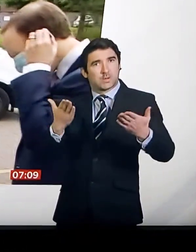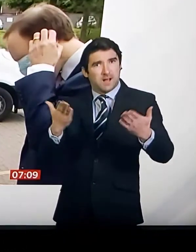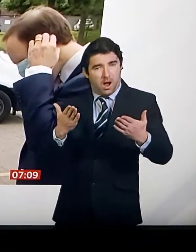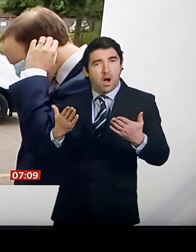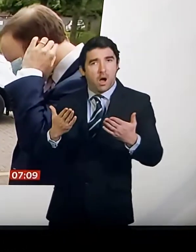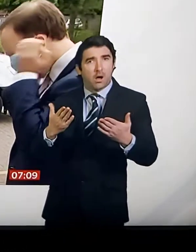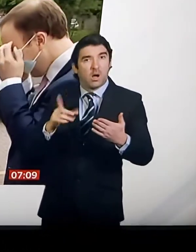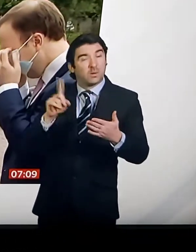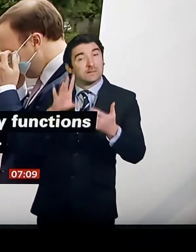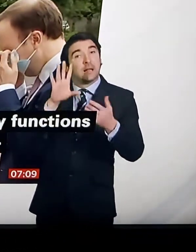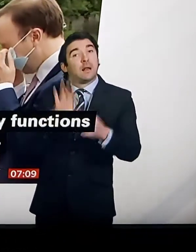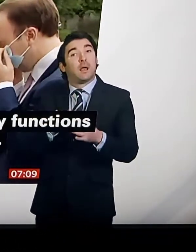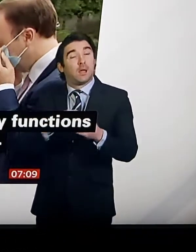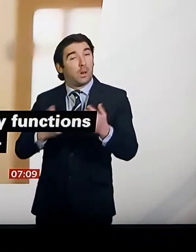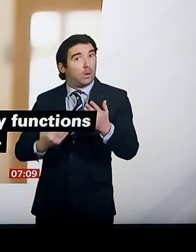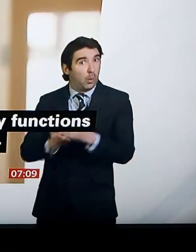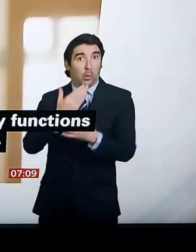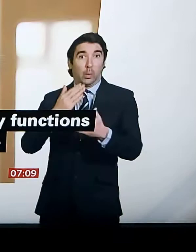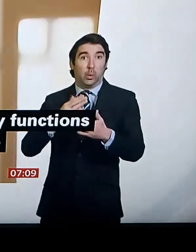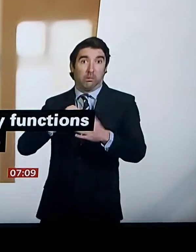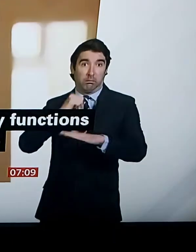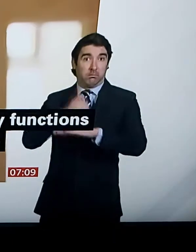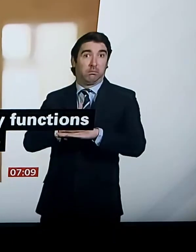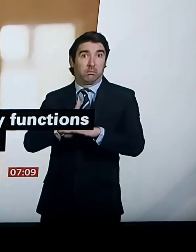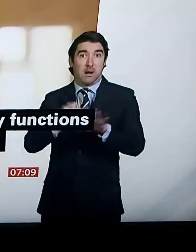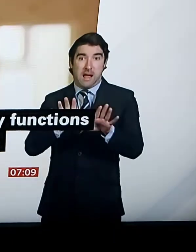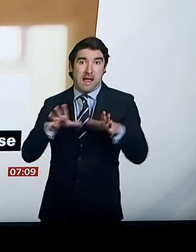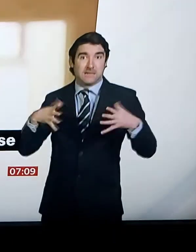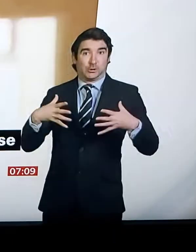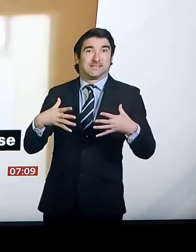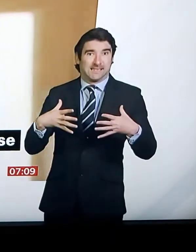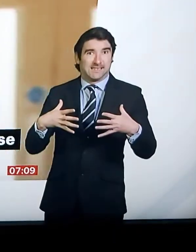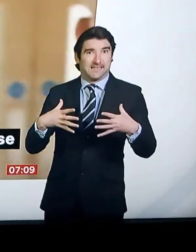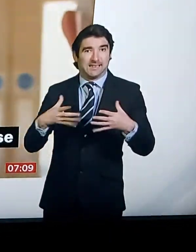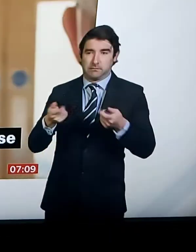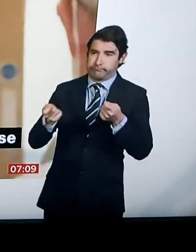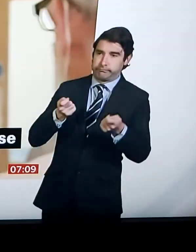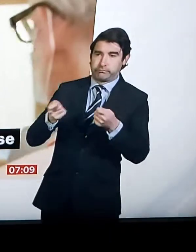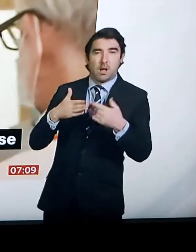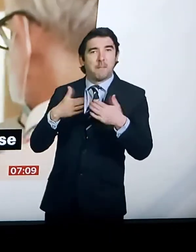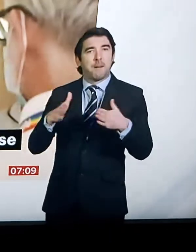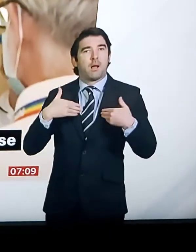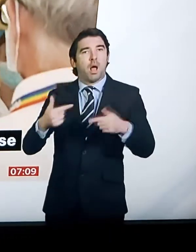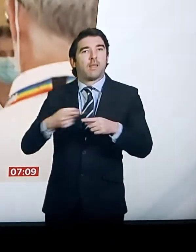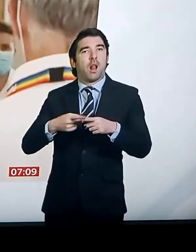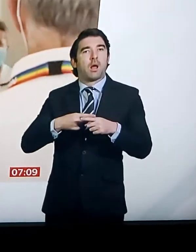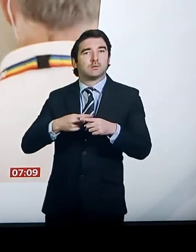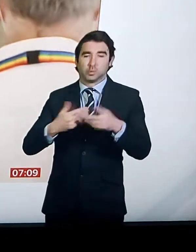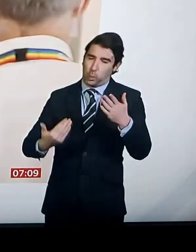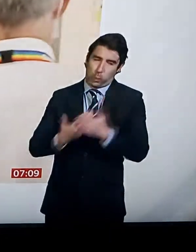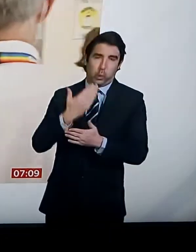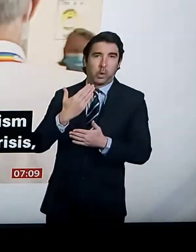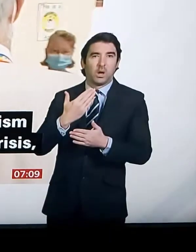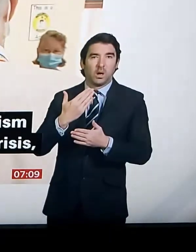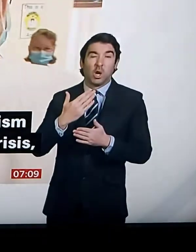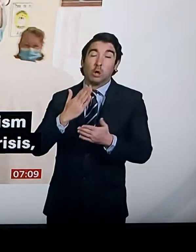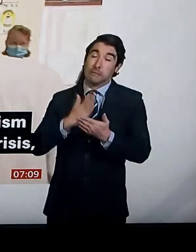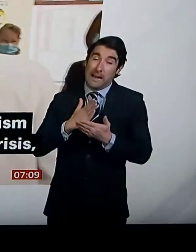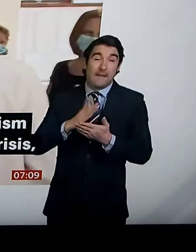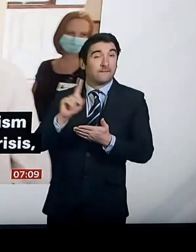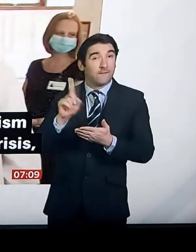Health England, one of the organisations at the heart of the response to coronavirus. The body's faced criticism over its handling of the